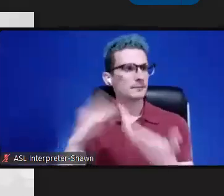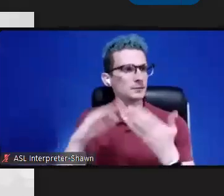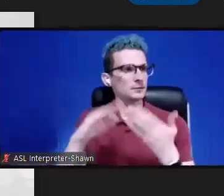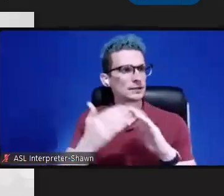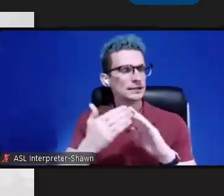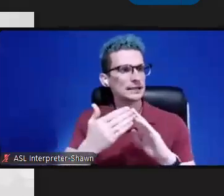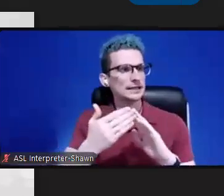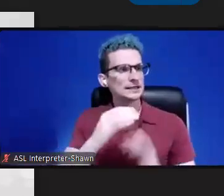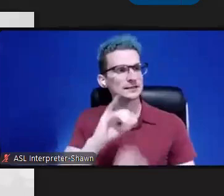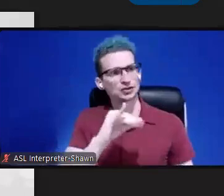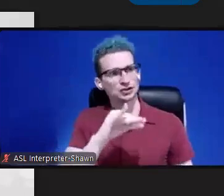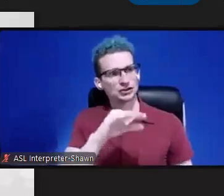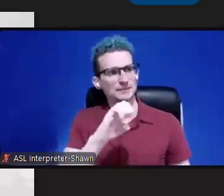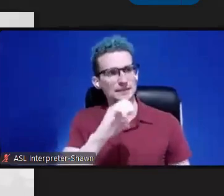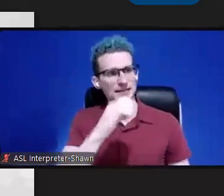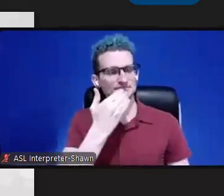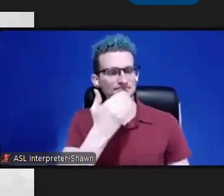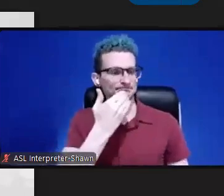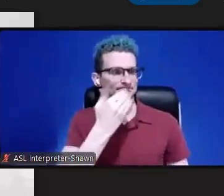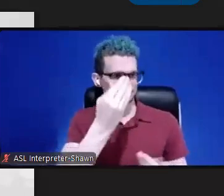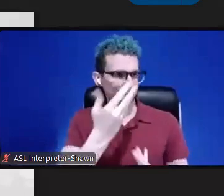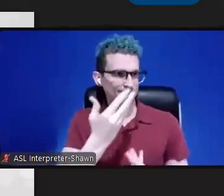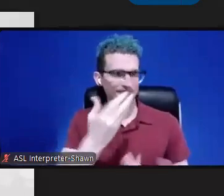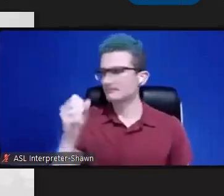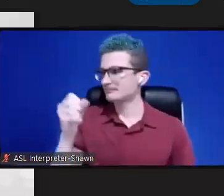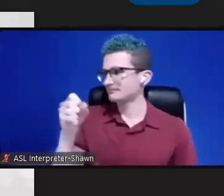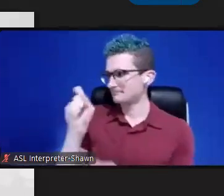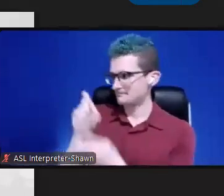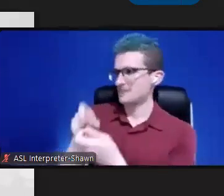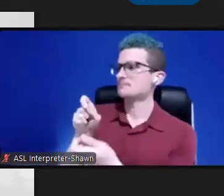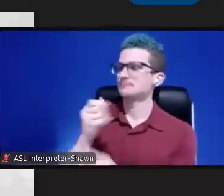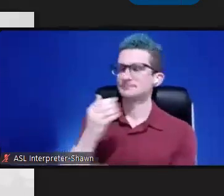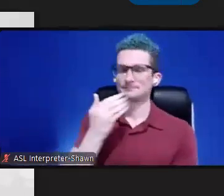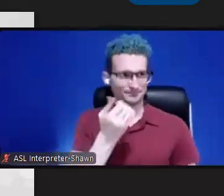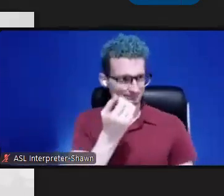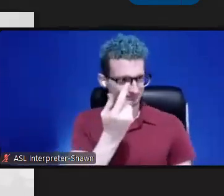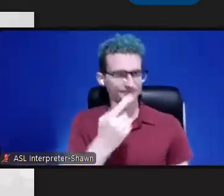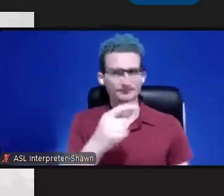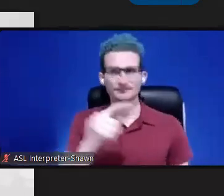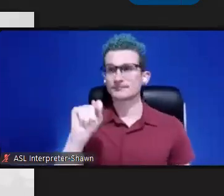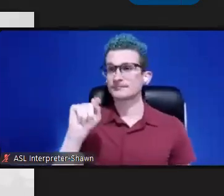much for that. Yeah, you nailed it. Thanks. Yep, got you. Tasha.